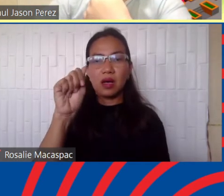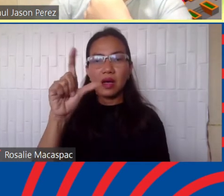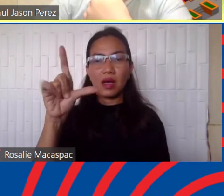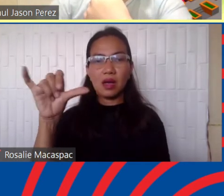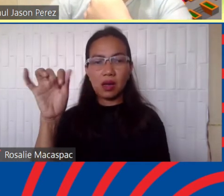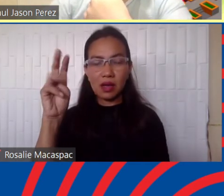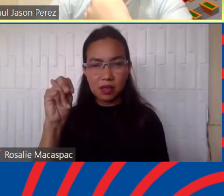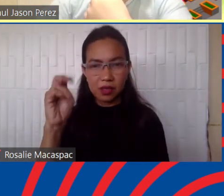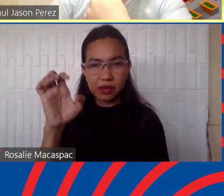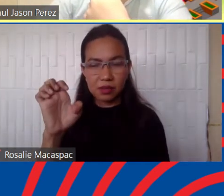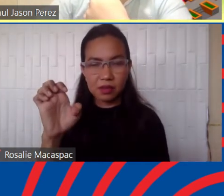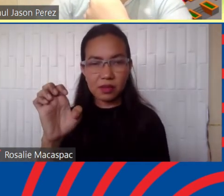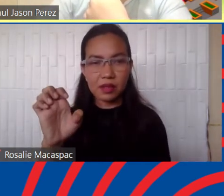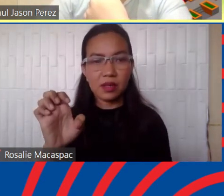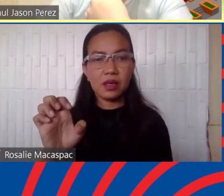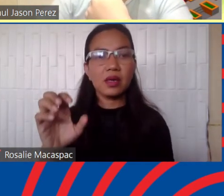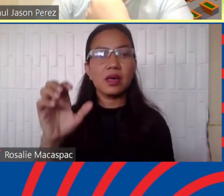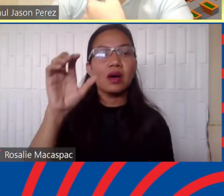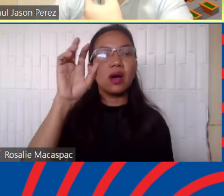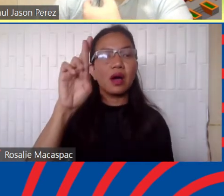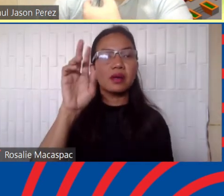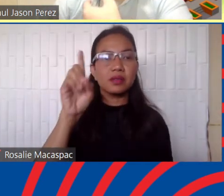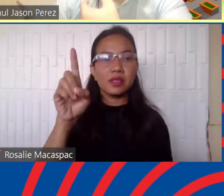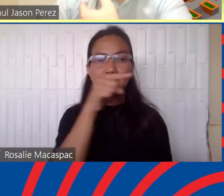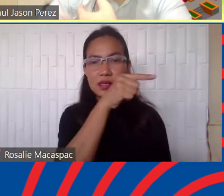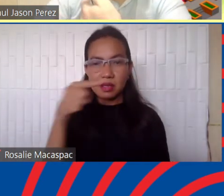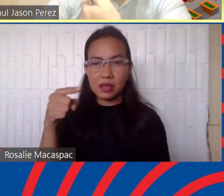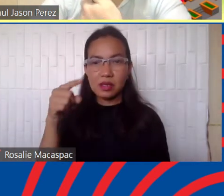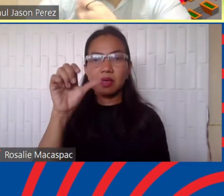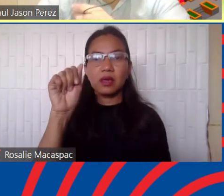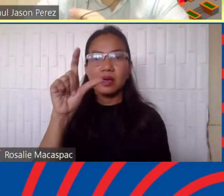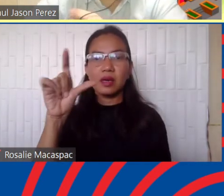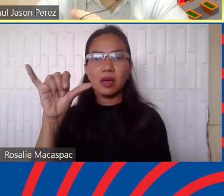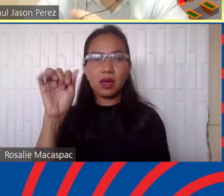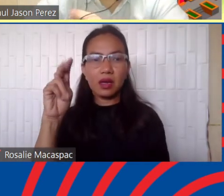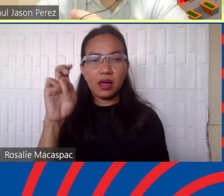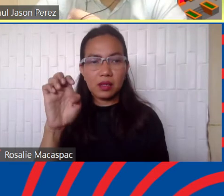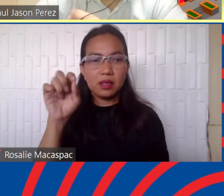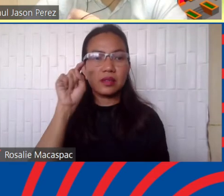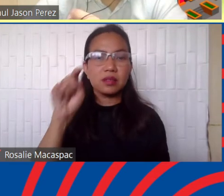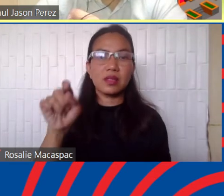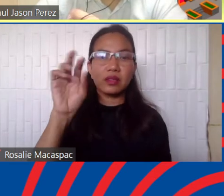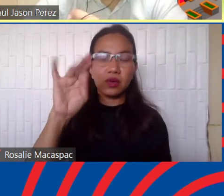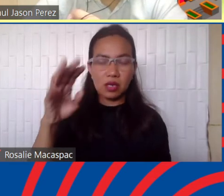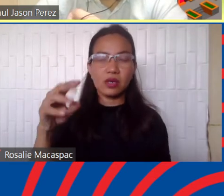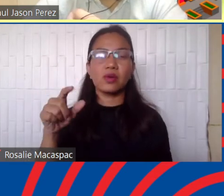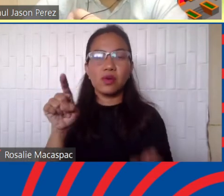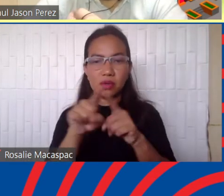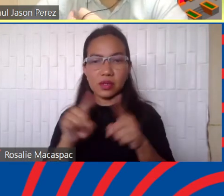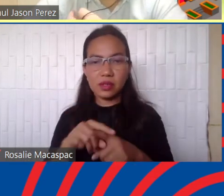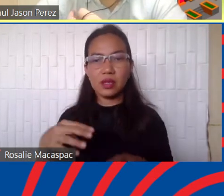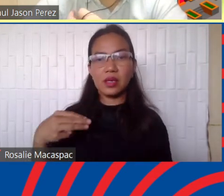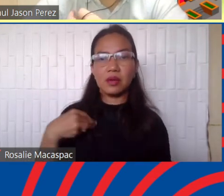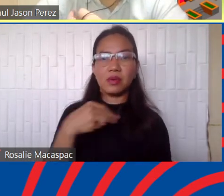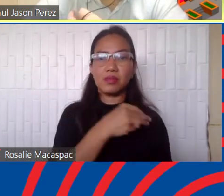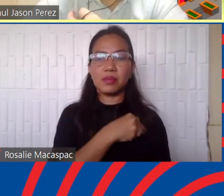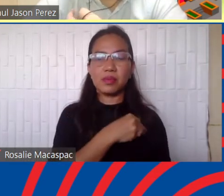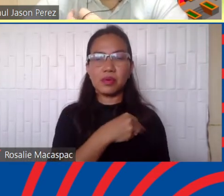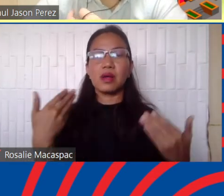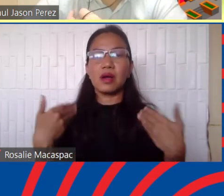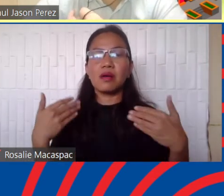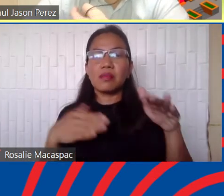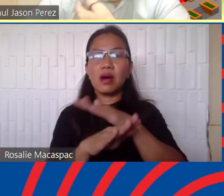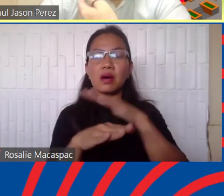is rd-alliance.org. I'm already a member of that one. So as a member, you will have access to